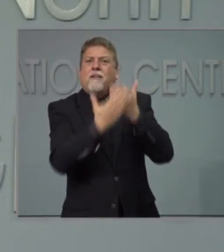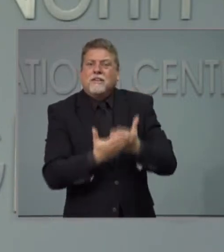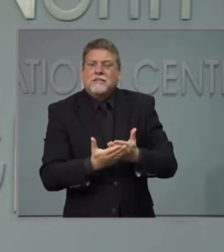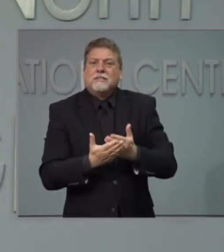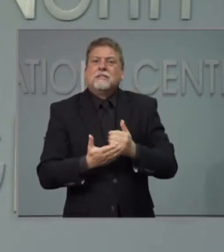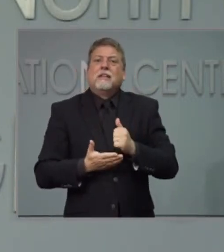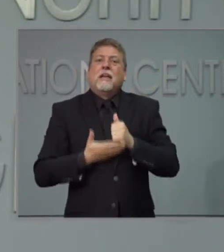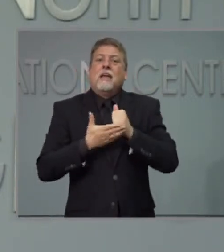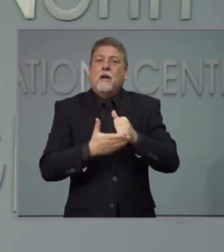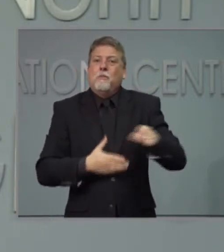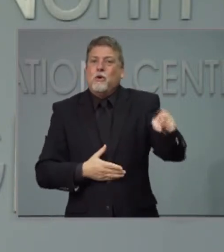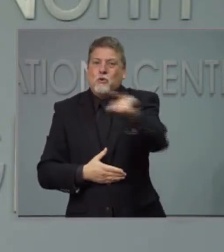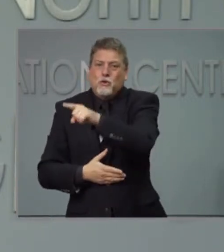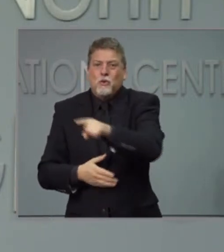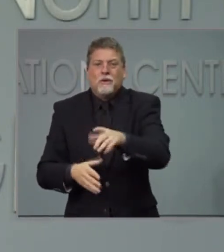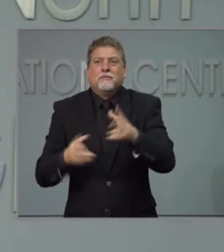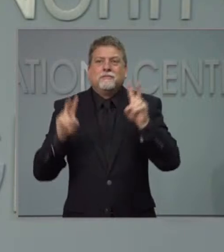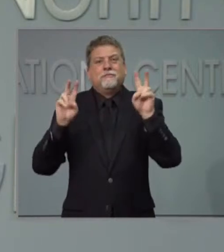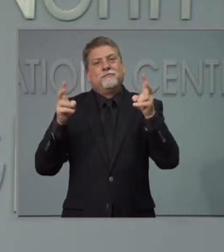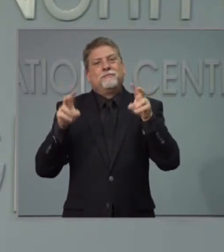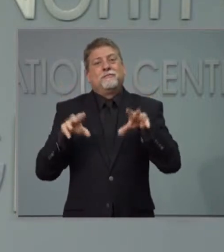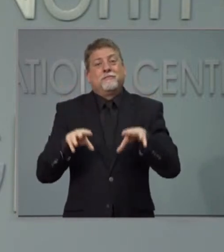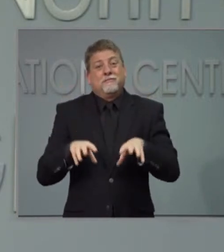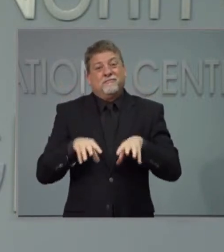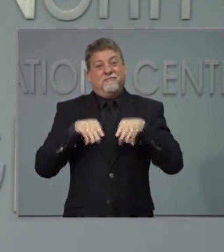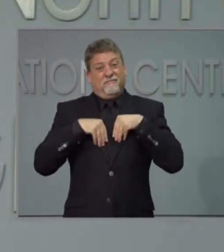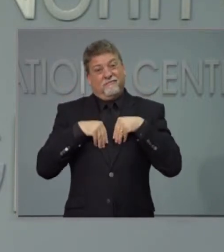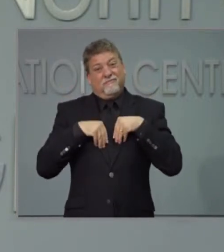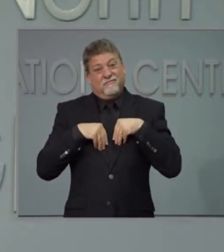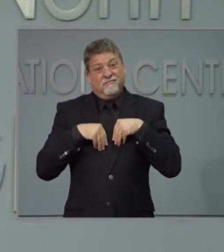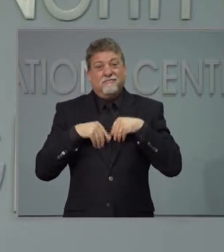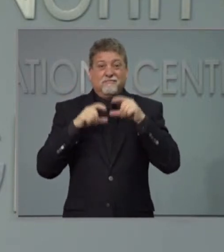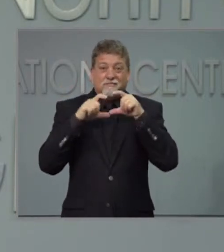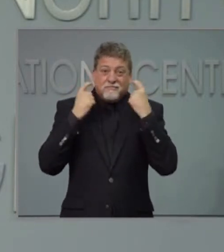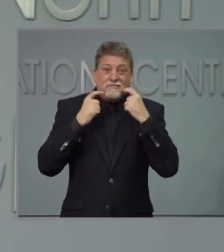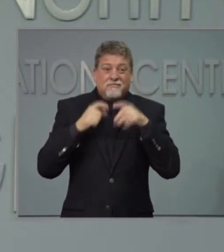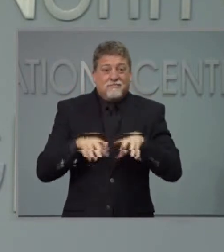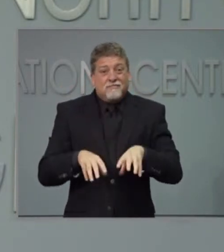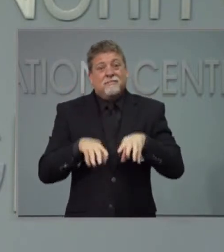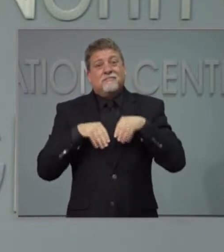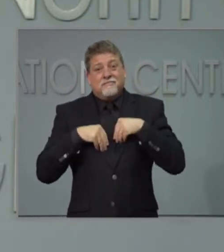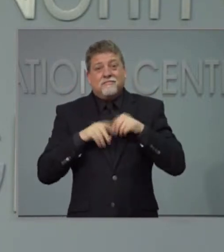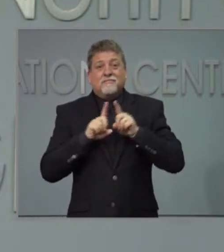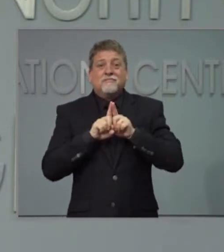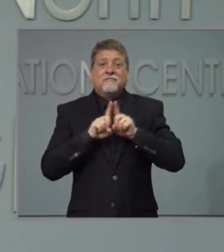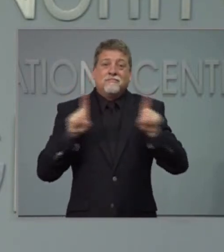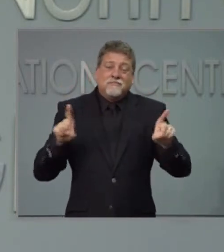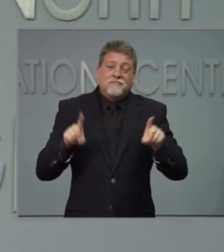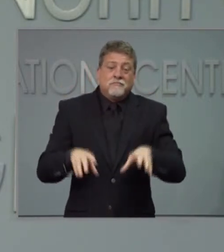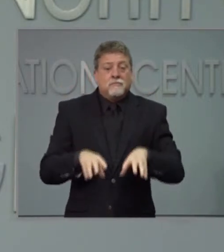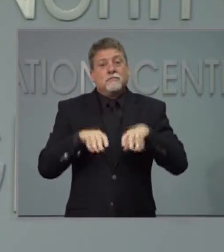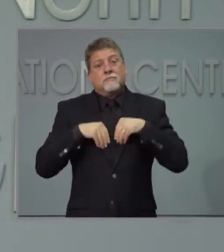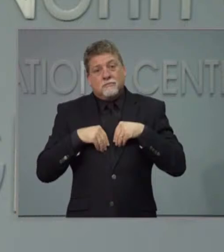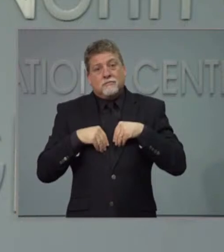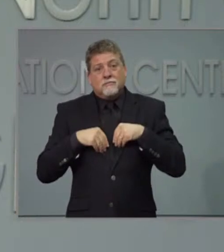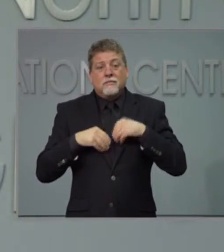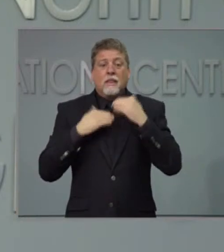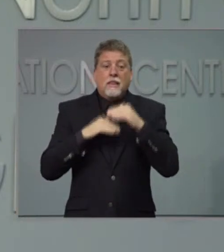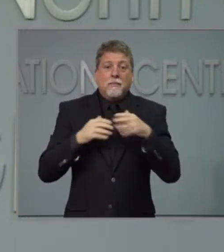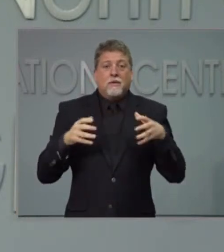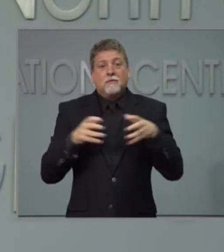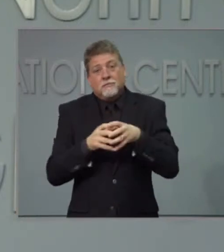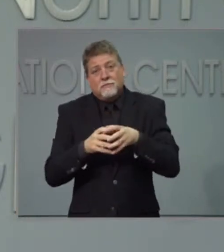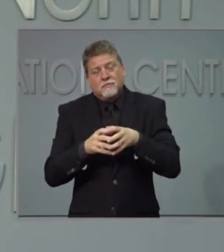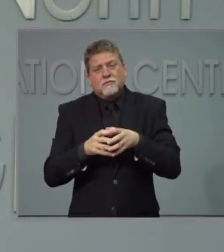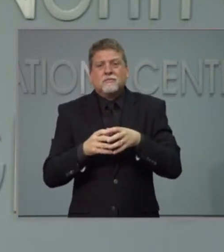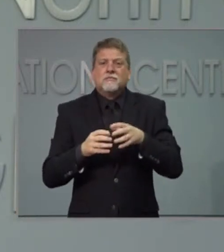map showing our viral hotspots and putting an emphasis on those red and orange counties about additional things they need to do